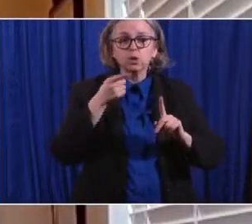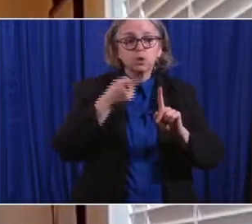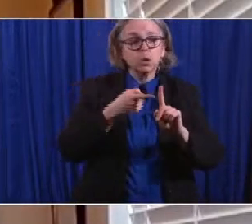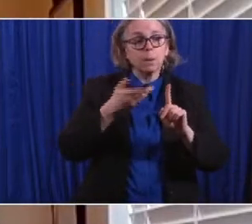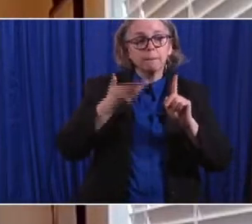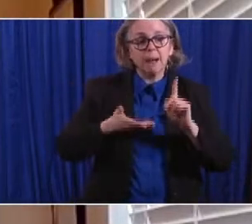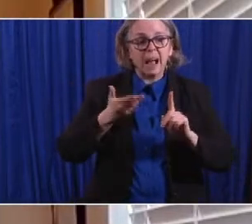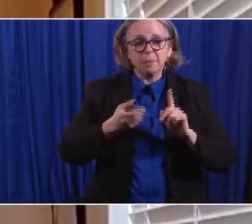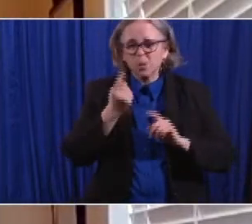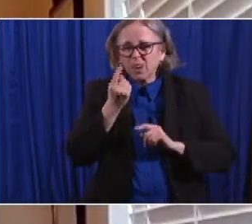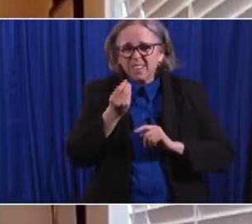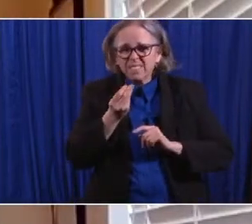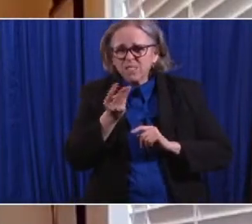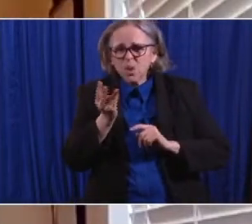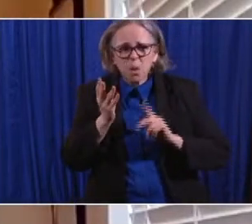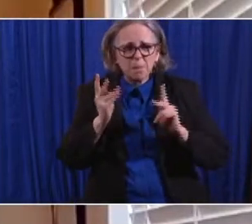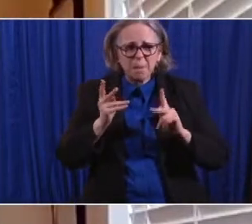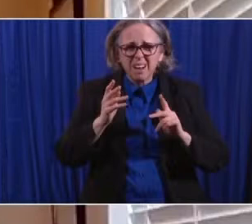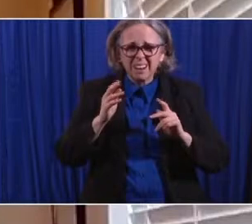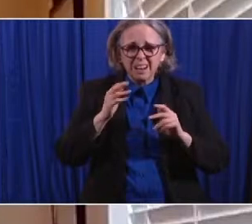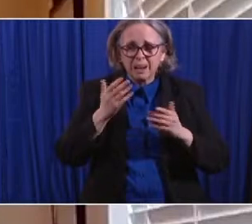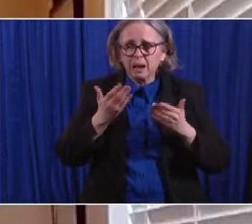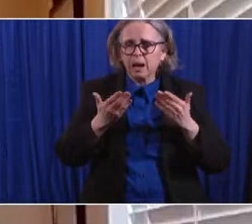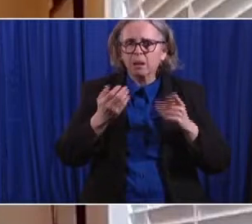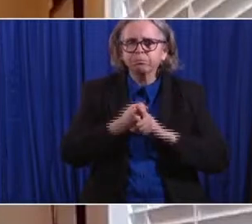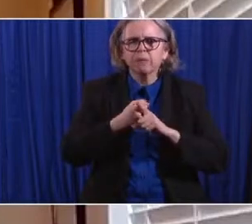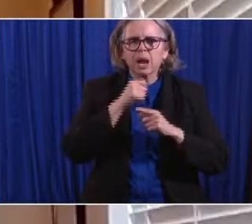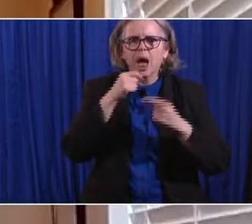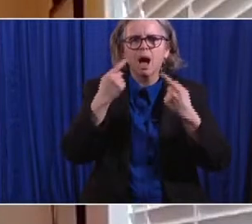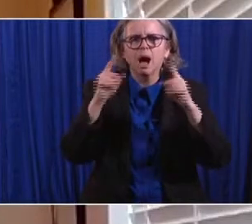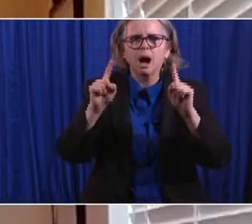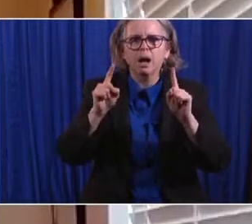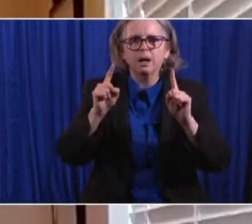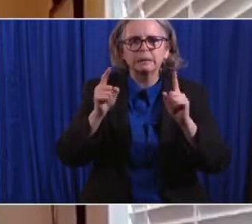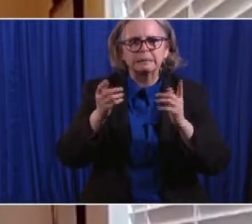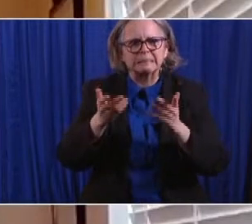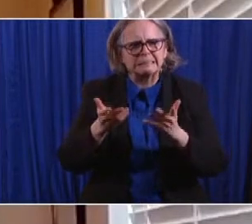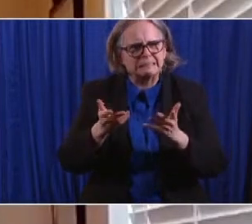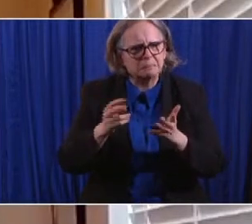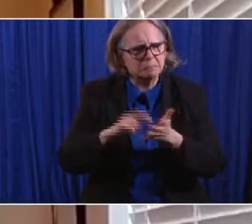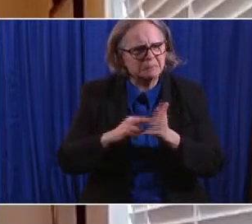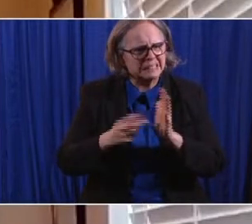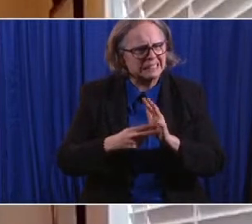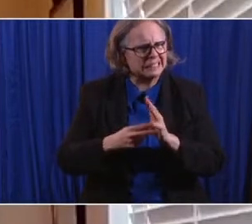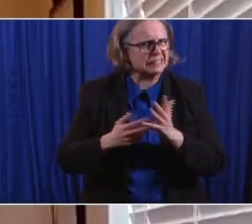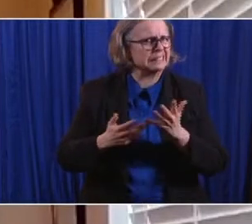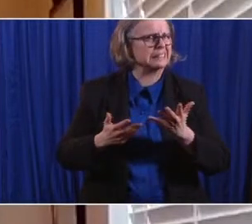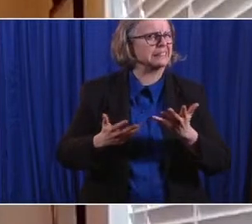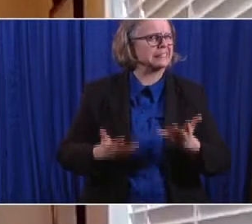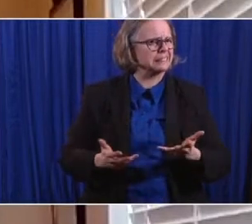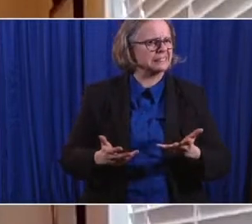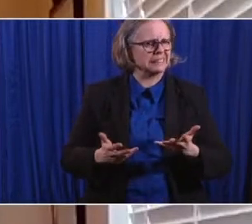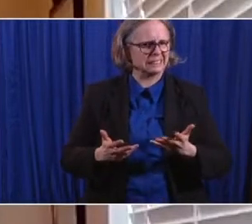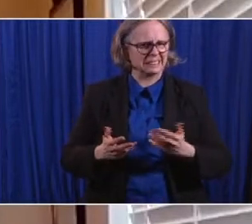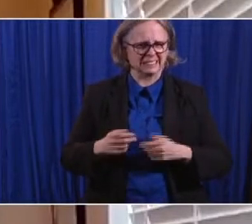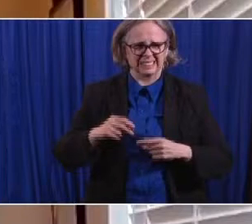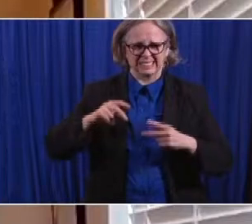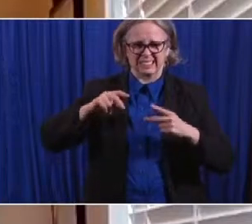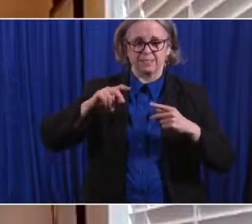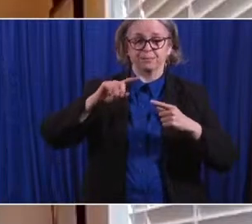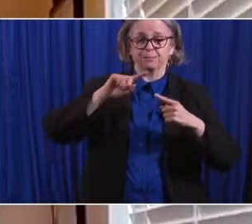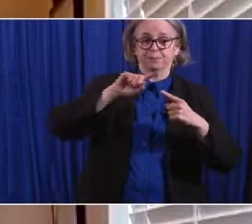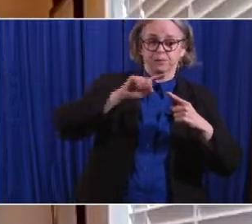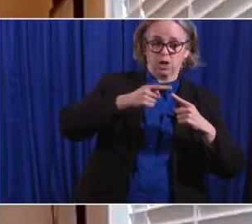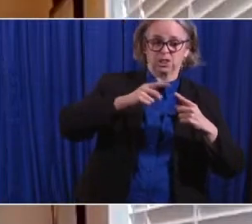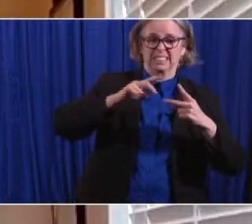not effective. Secondly, there's a time period between when you get the vaccine